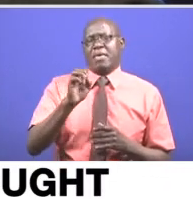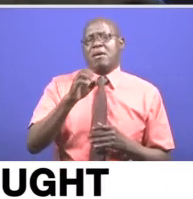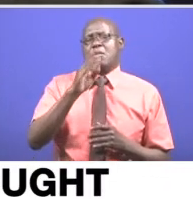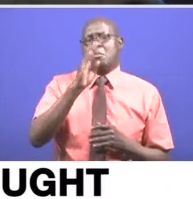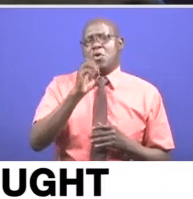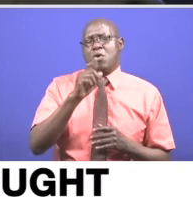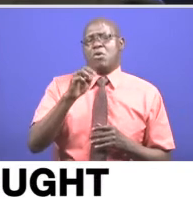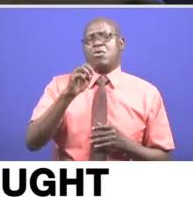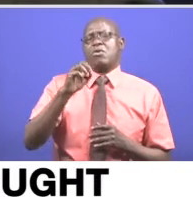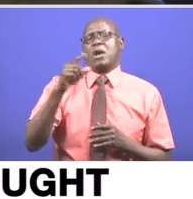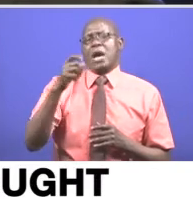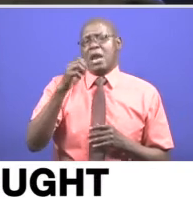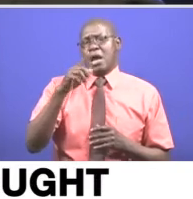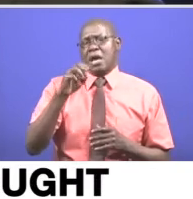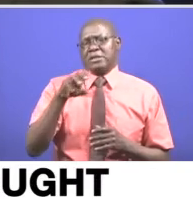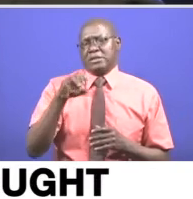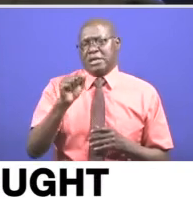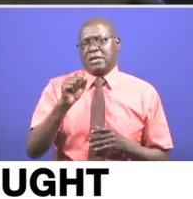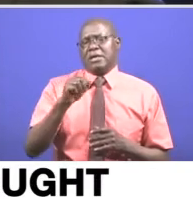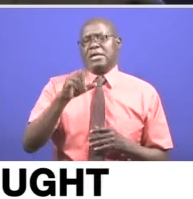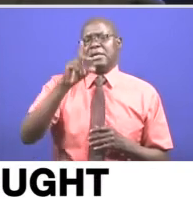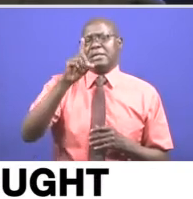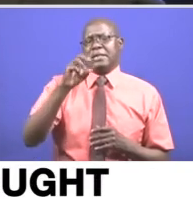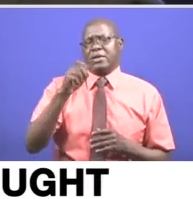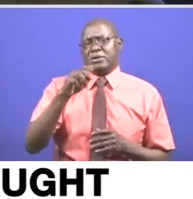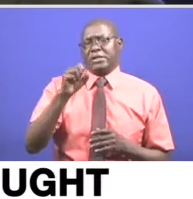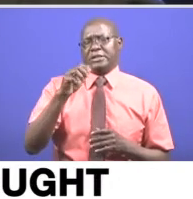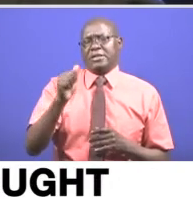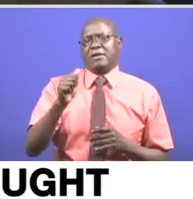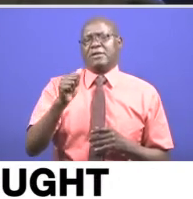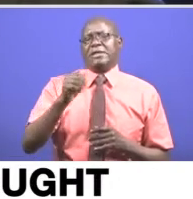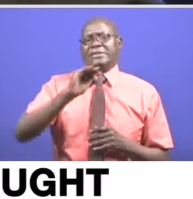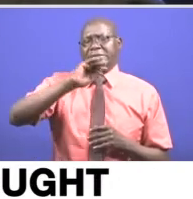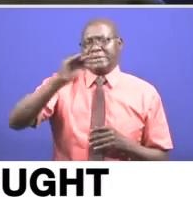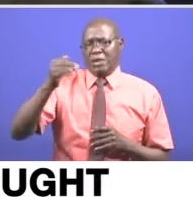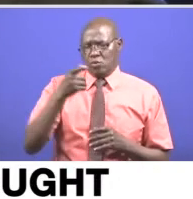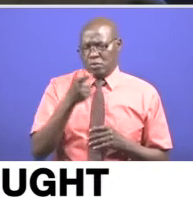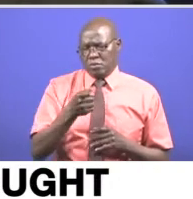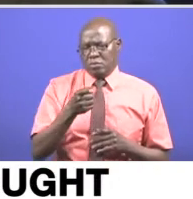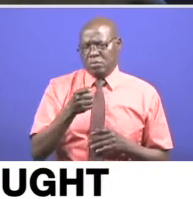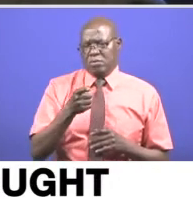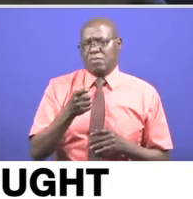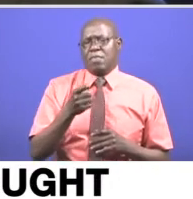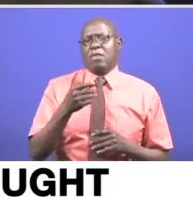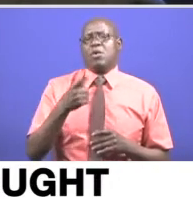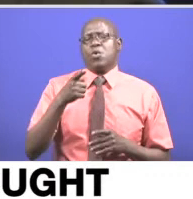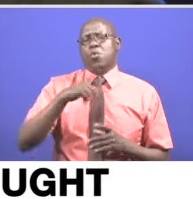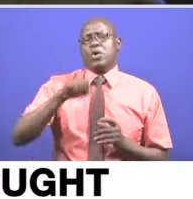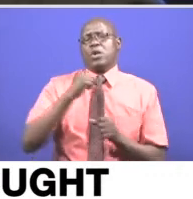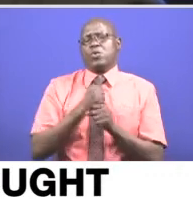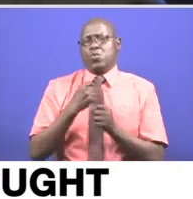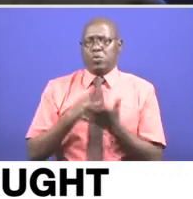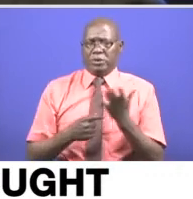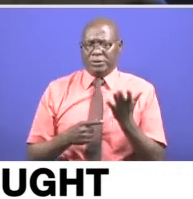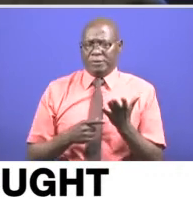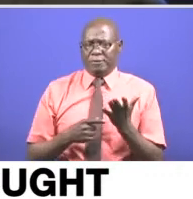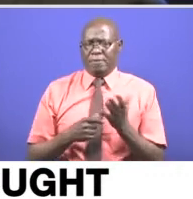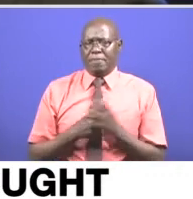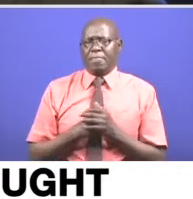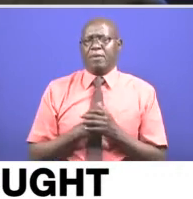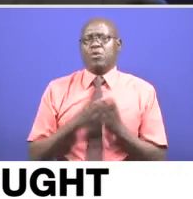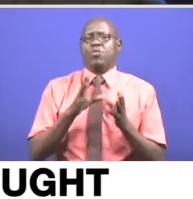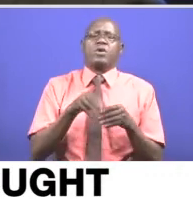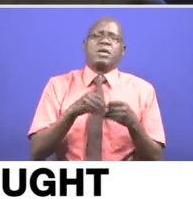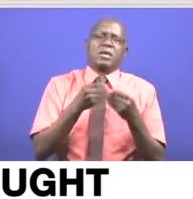have Gargasa, we have Jaldesa, and we have the township itself. Mm-hmm. And what we are doing is that we will